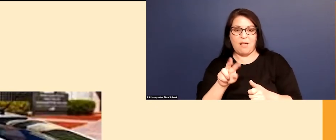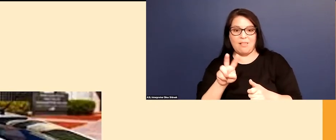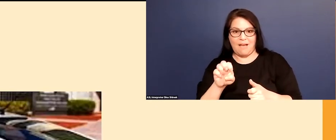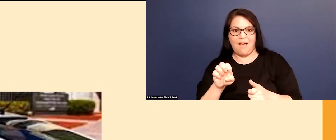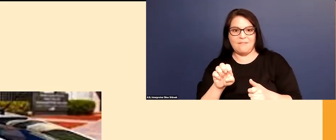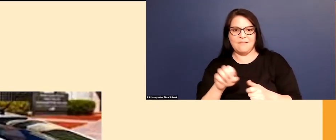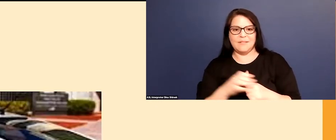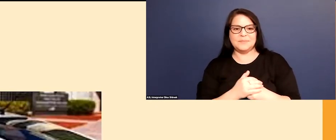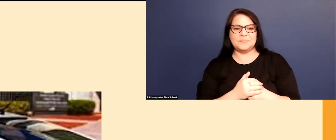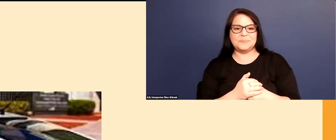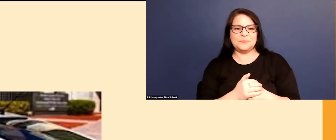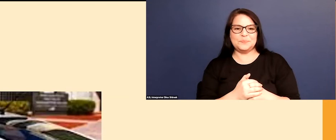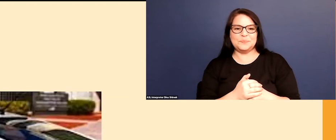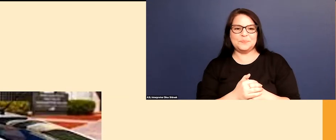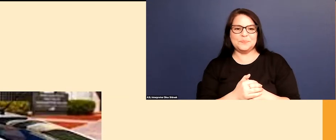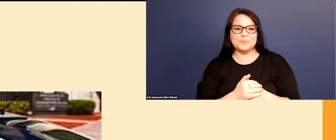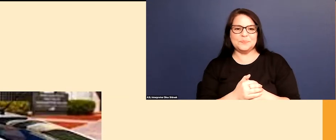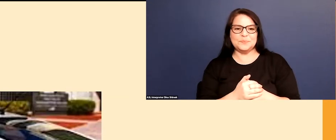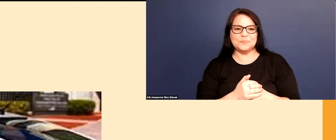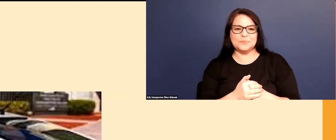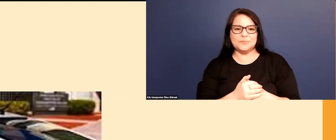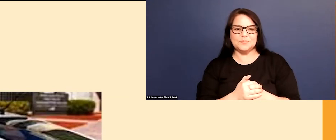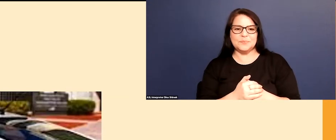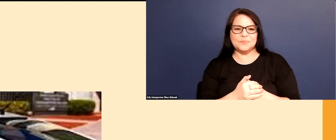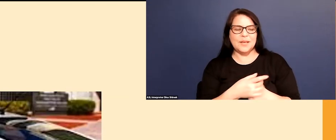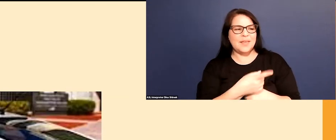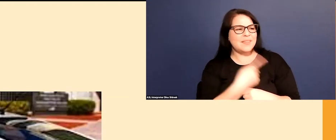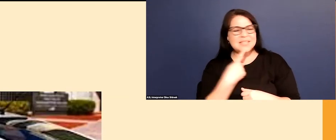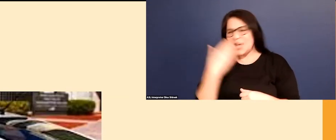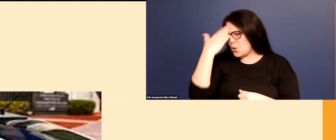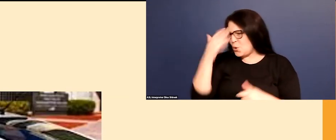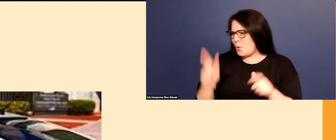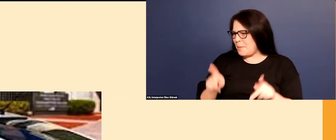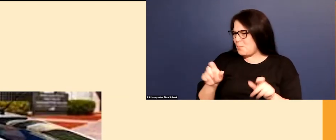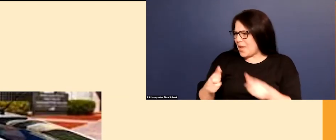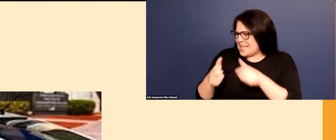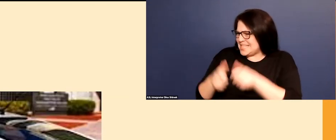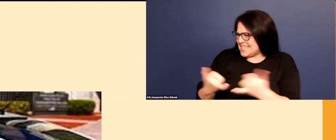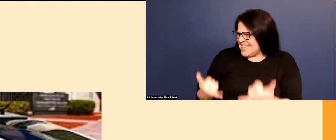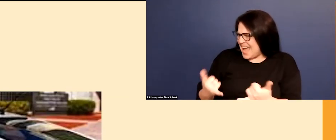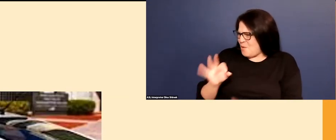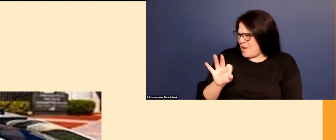me, but did you know that people can text 911 now?